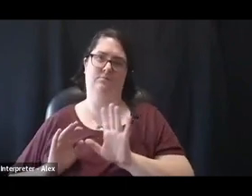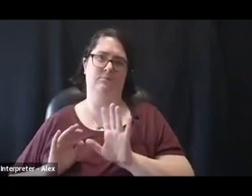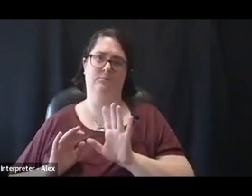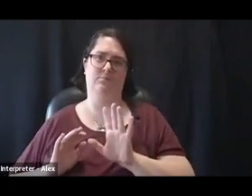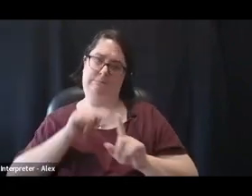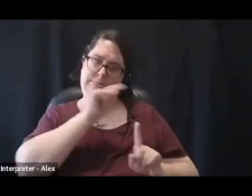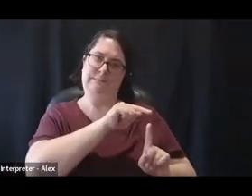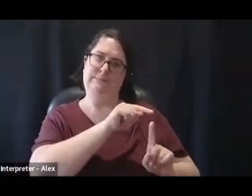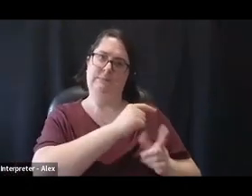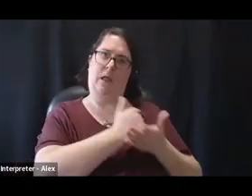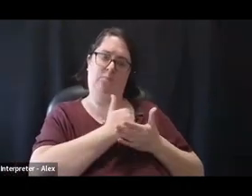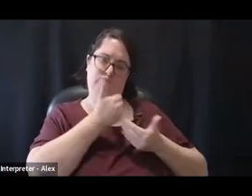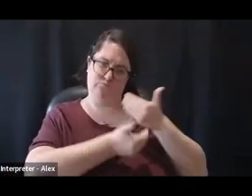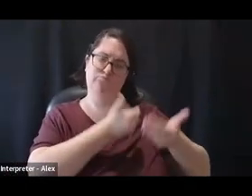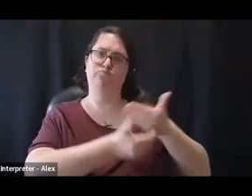steady.